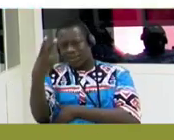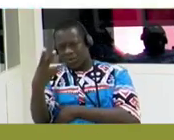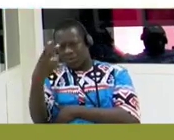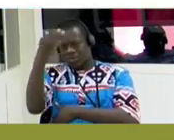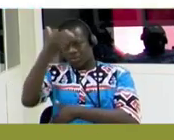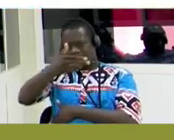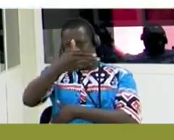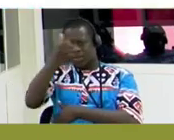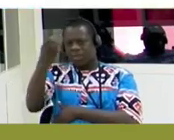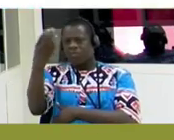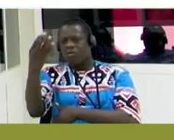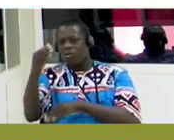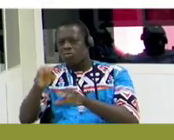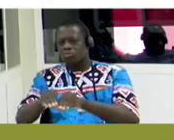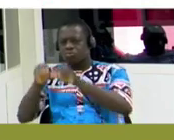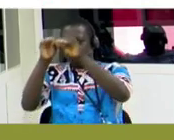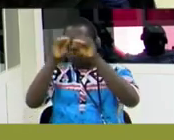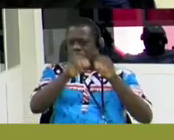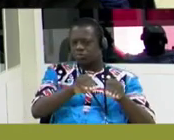posted at